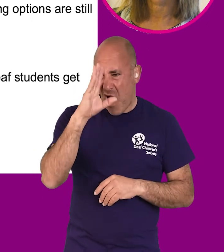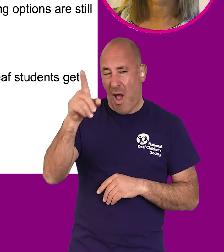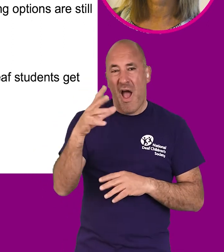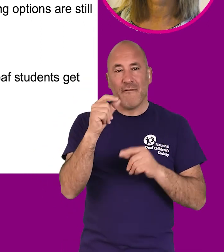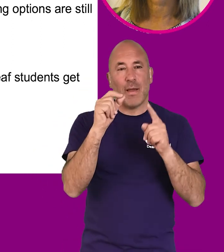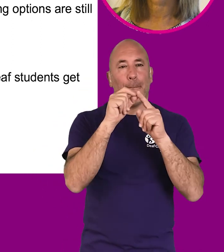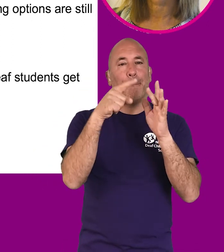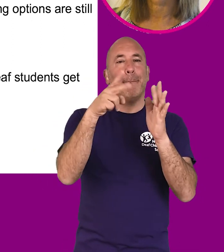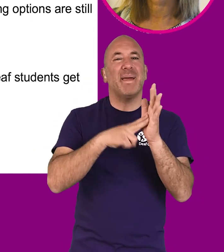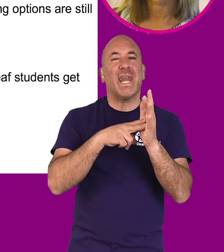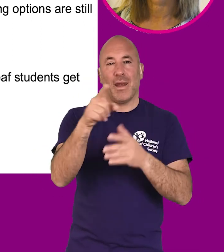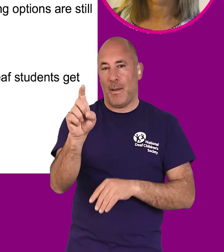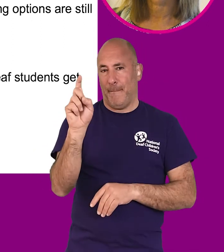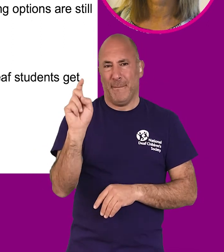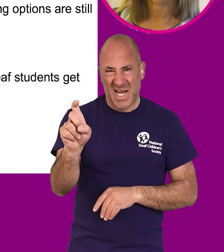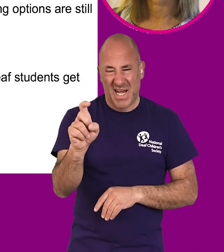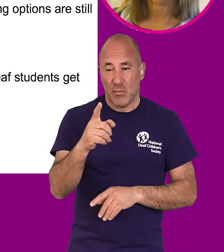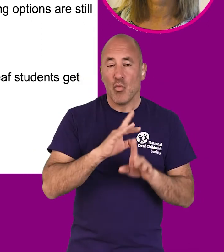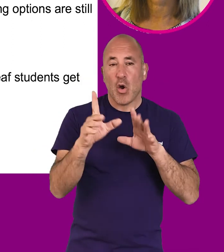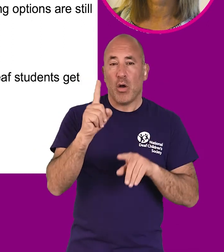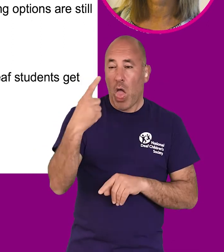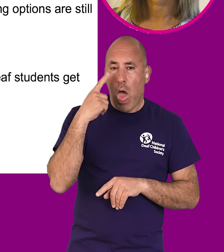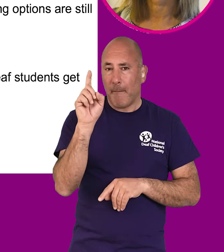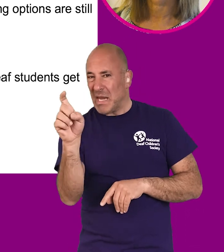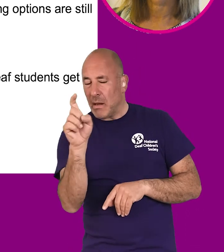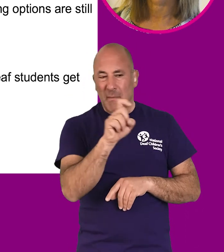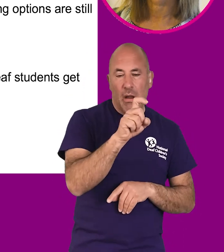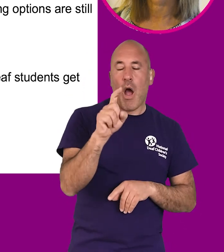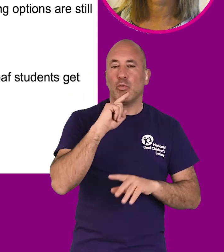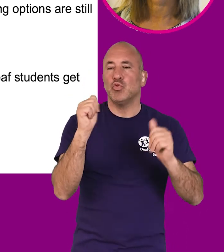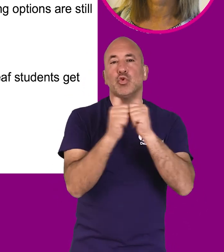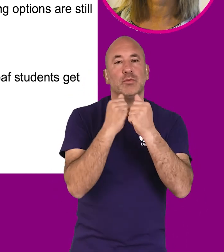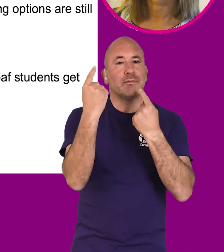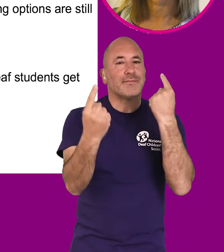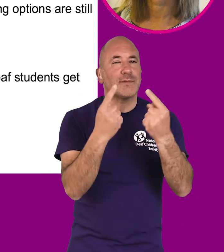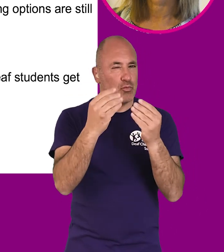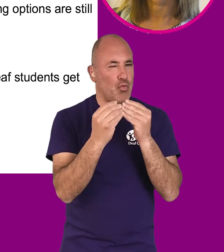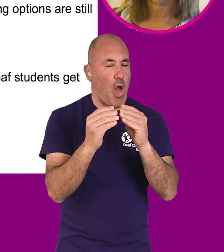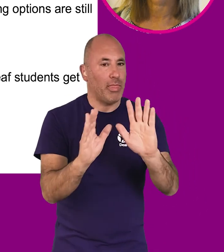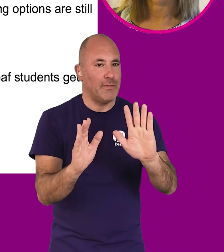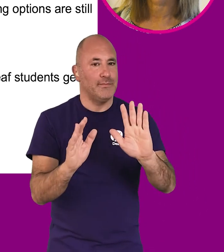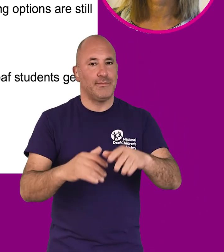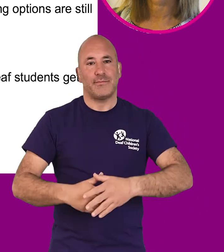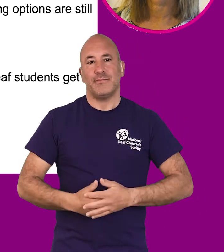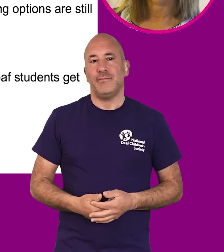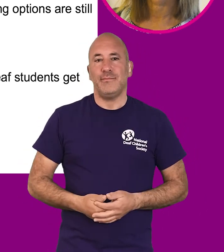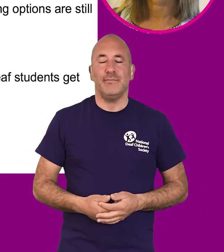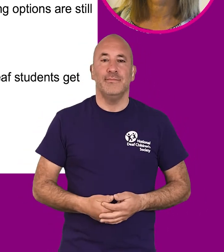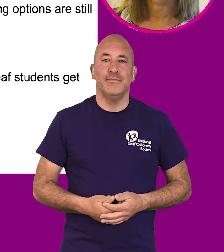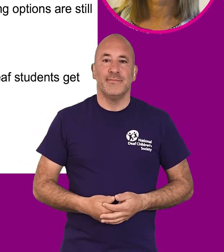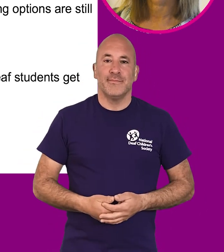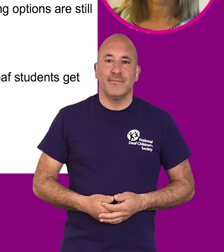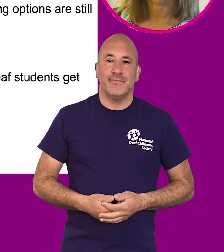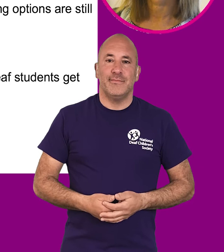haven't used it before, just telling them about the pin function and having a play around and seeing what works for them.